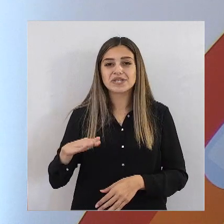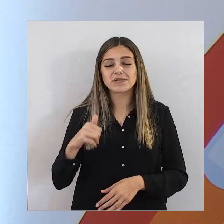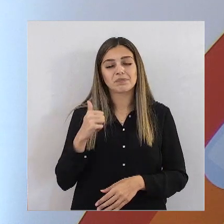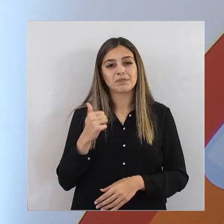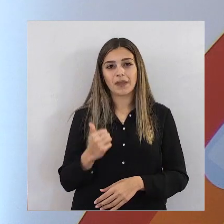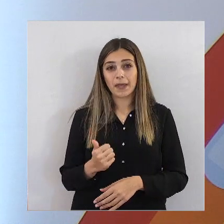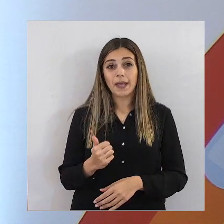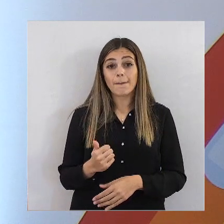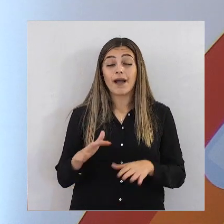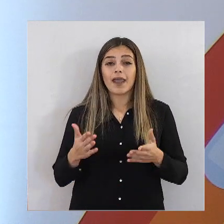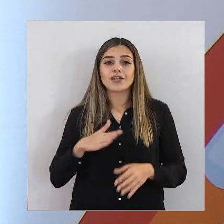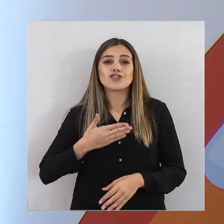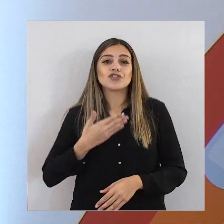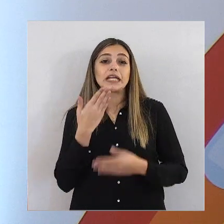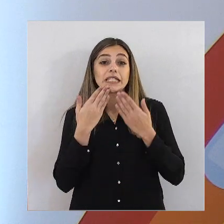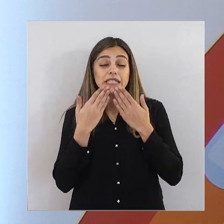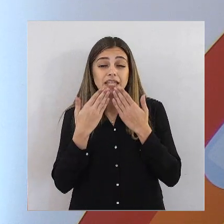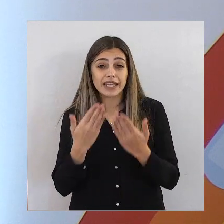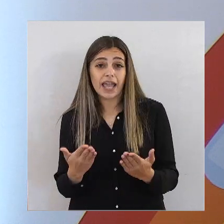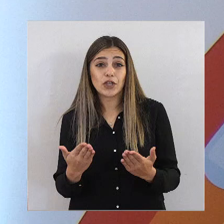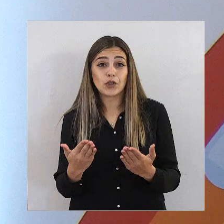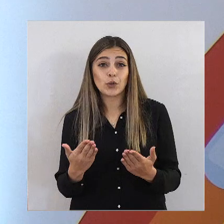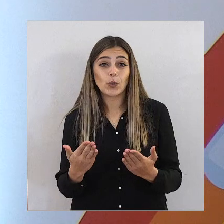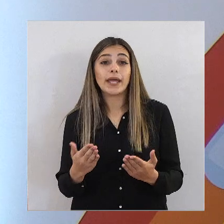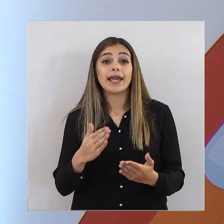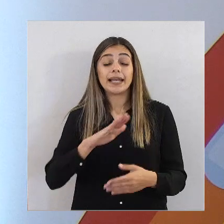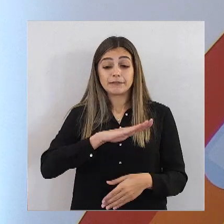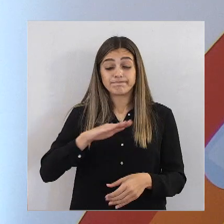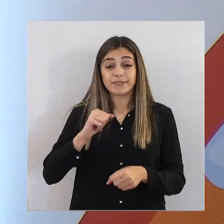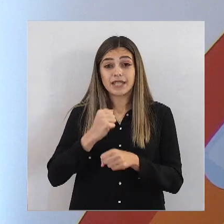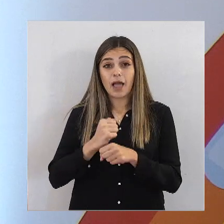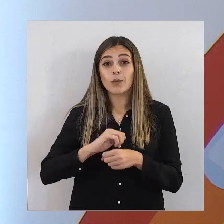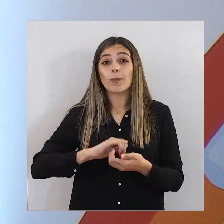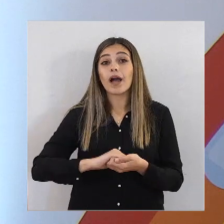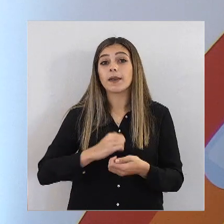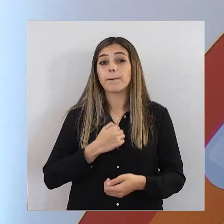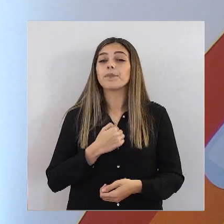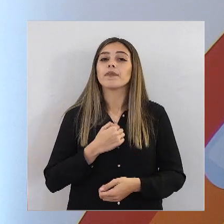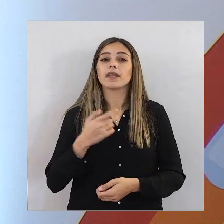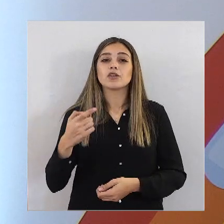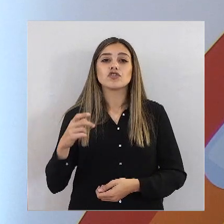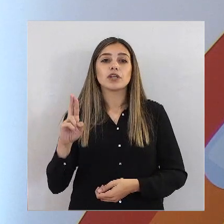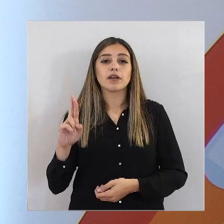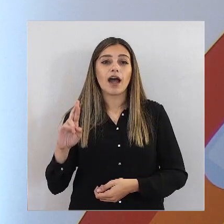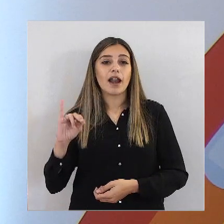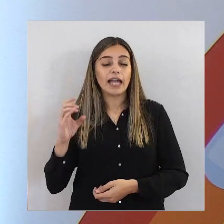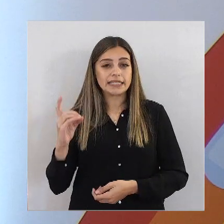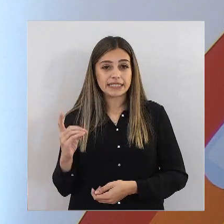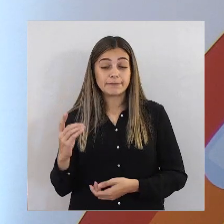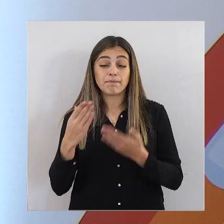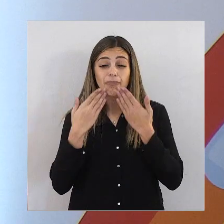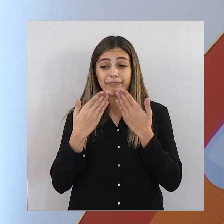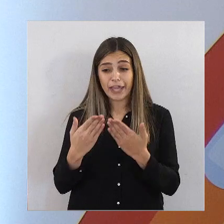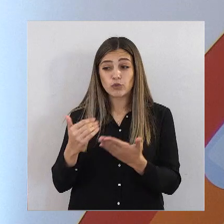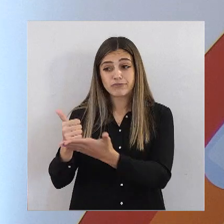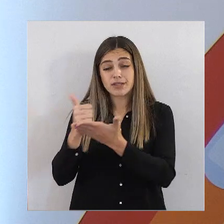to publicly thank our colleagues from HIRD, Michael, Gabi, Maronia, and Daron, who have supported us all the way. Moreover,